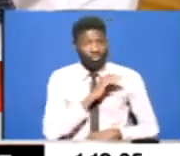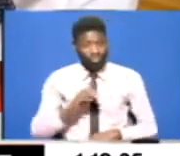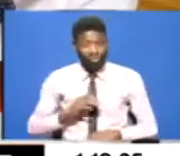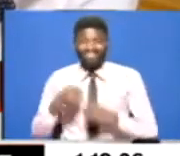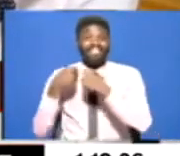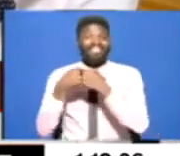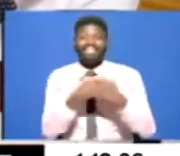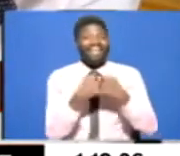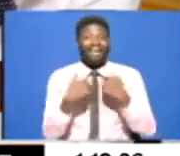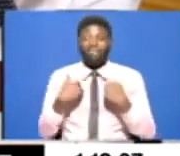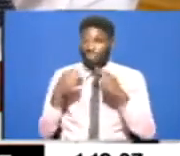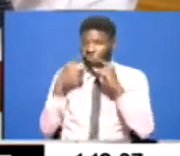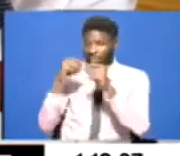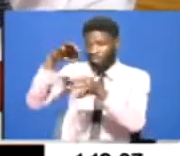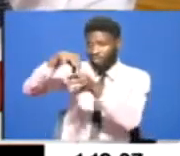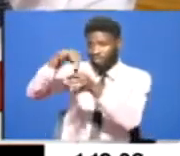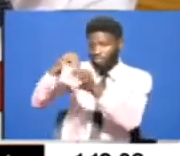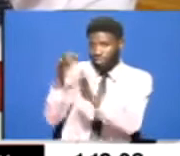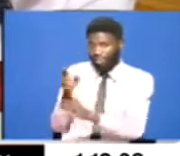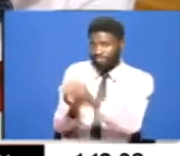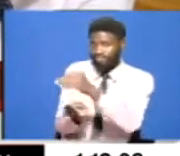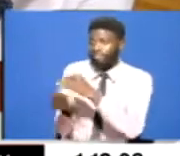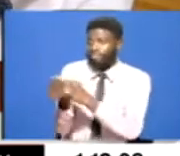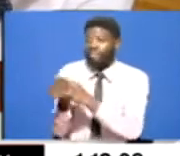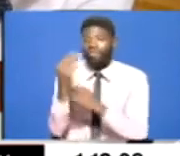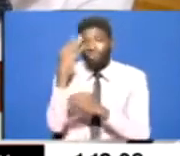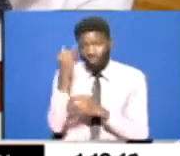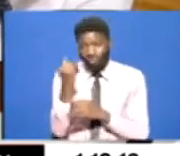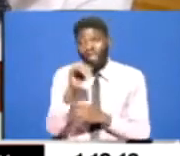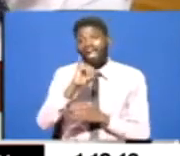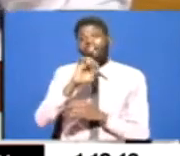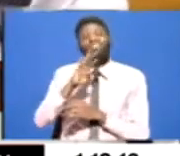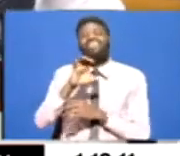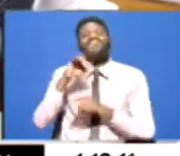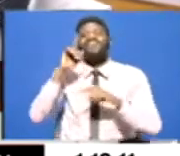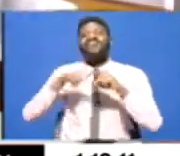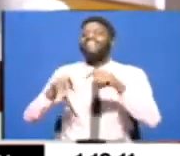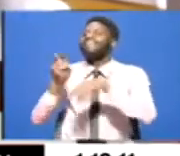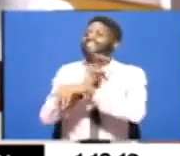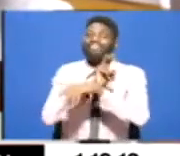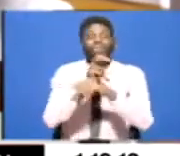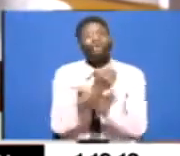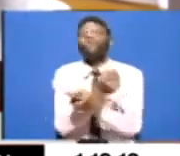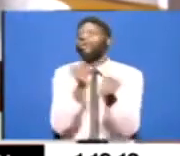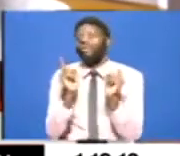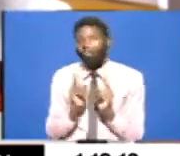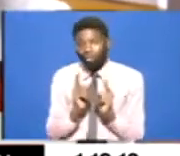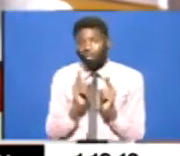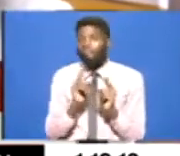voter bribery, as the commission have less workforce to monitor the malpractice, which is widespread during the campaigns